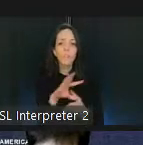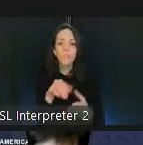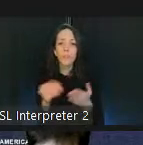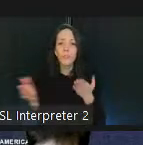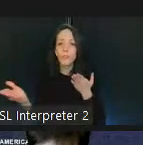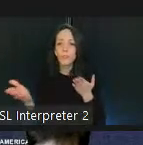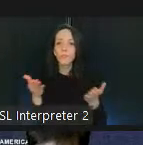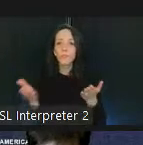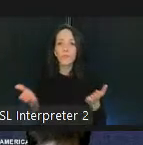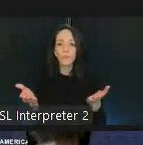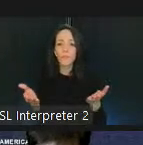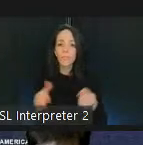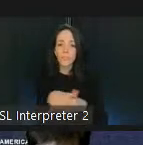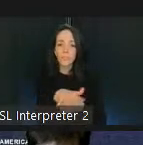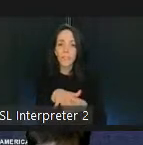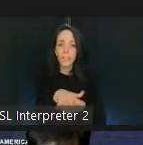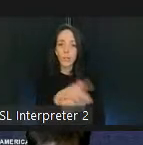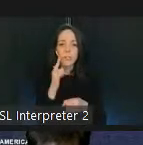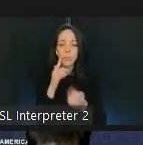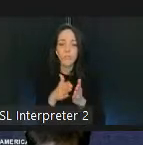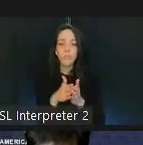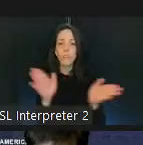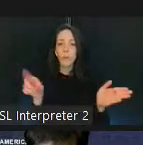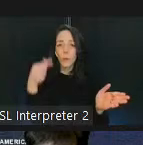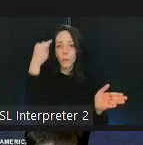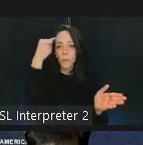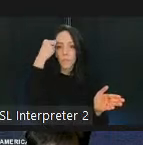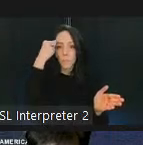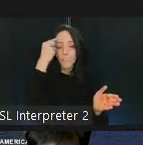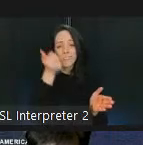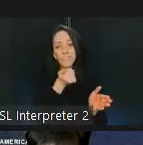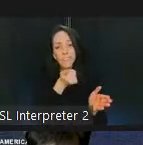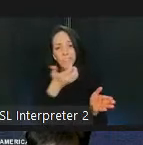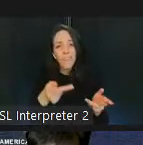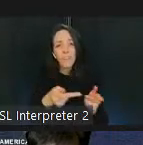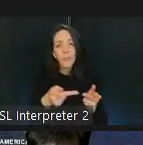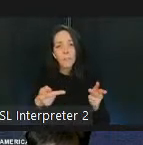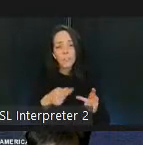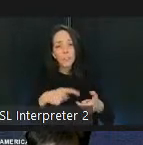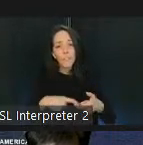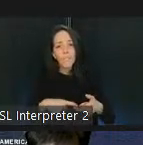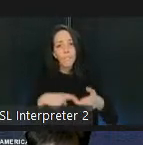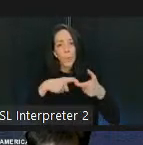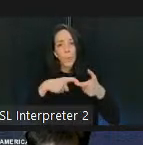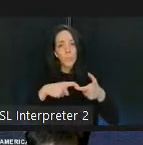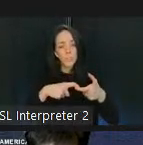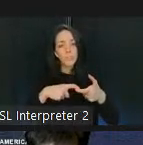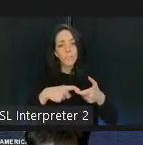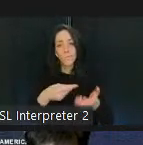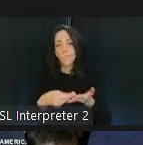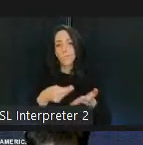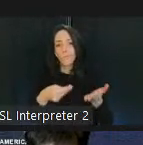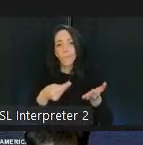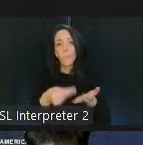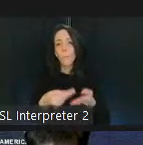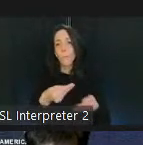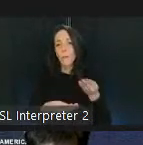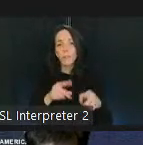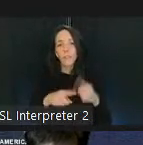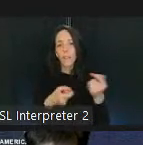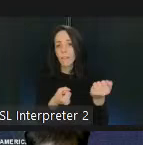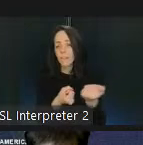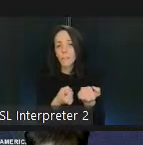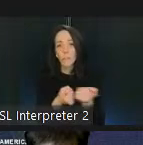government. However, several positions have been frozen and removed from the budget in conjunction with the county